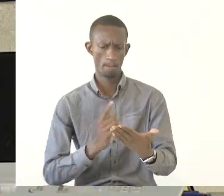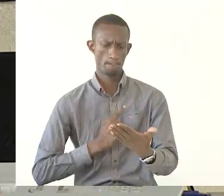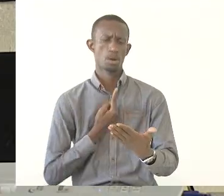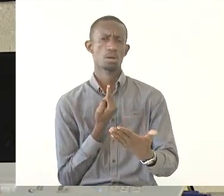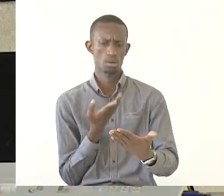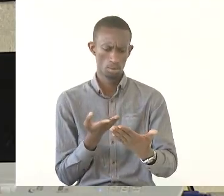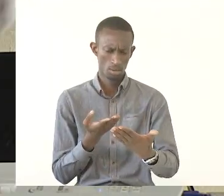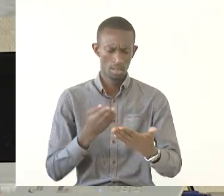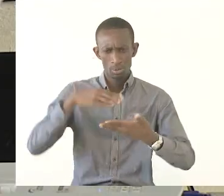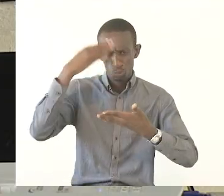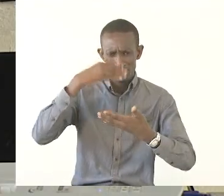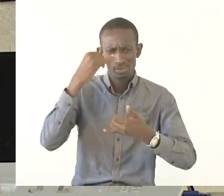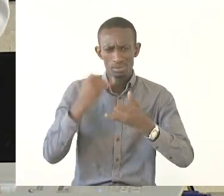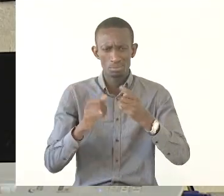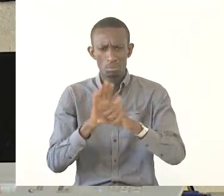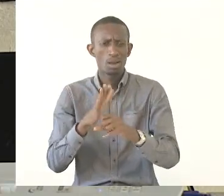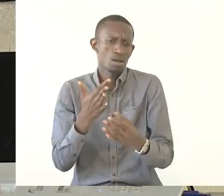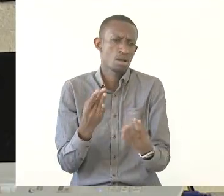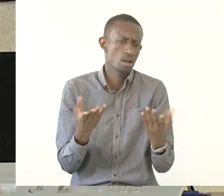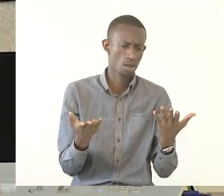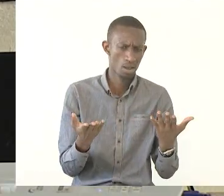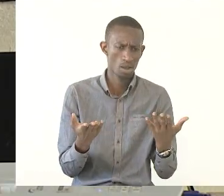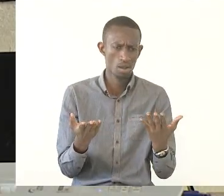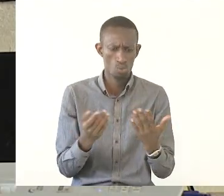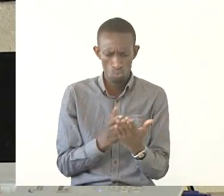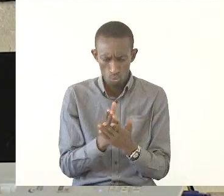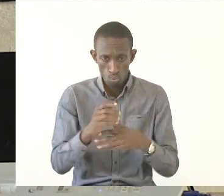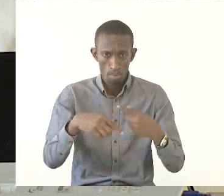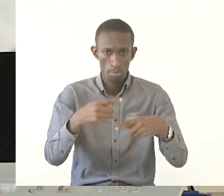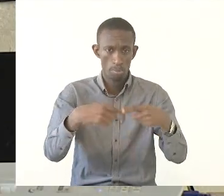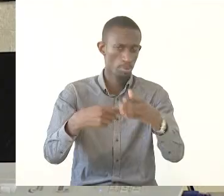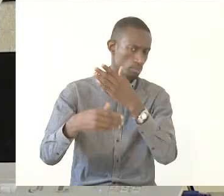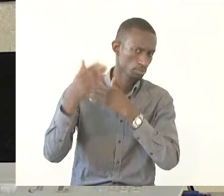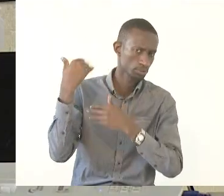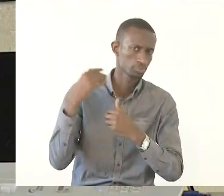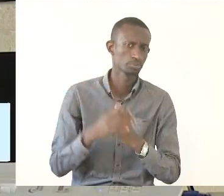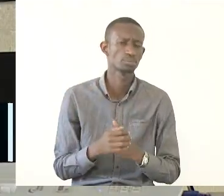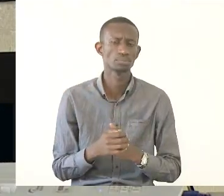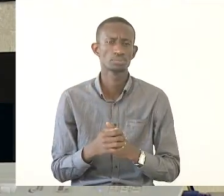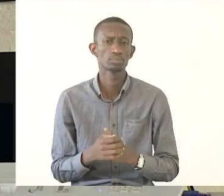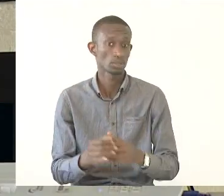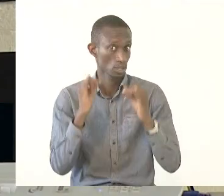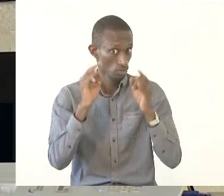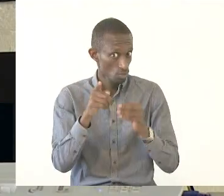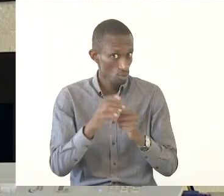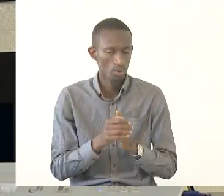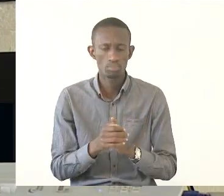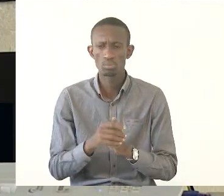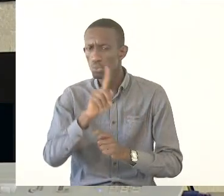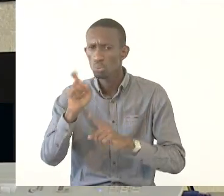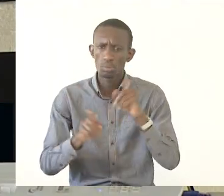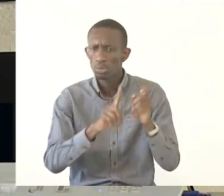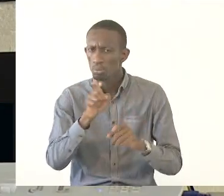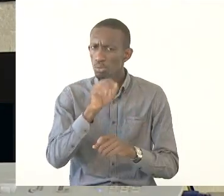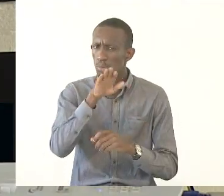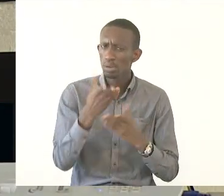have retained through the process of learning. Once you don't have the question to answer, you may not be